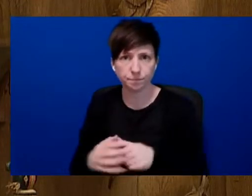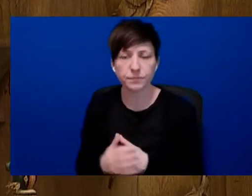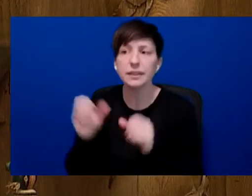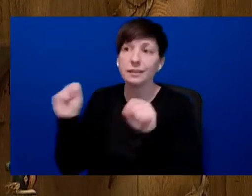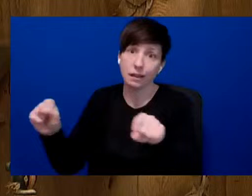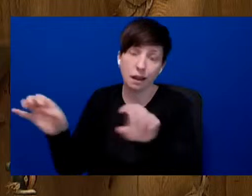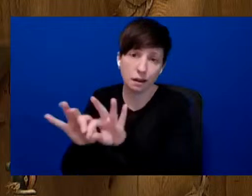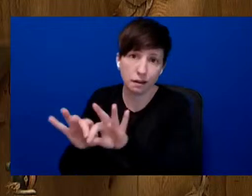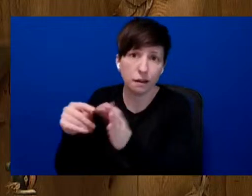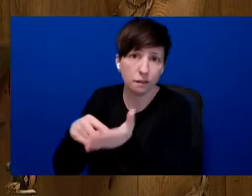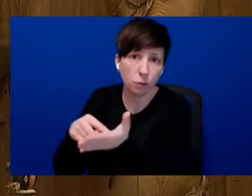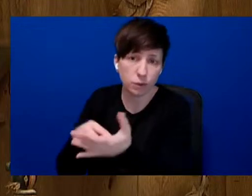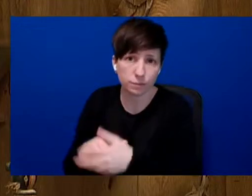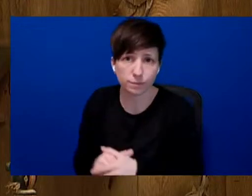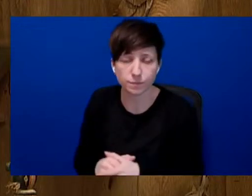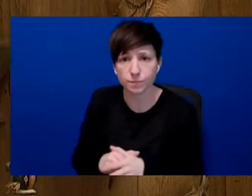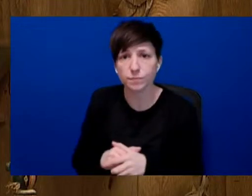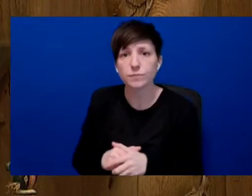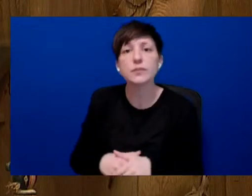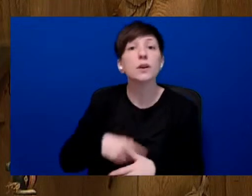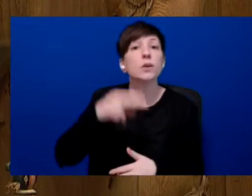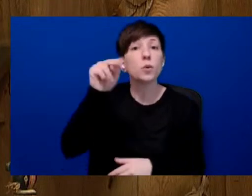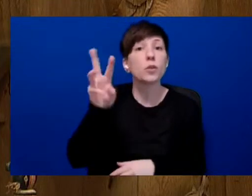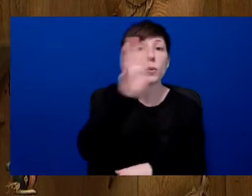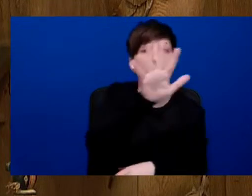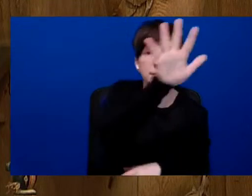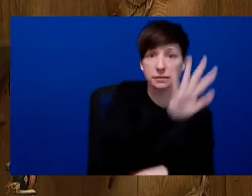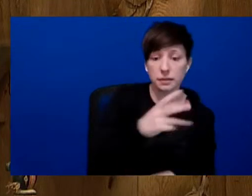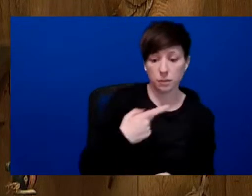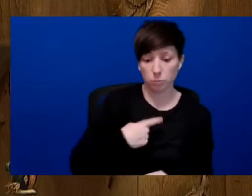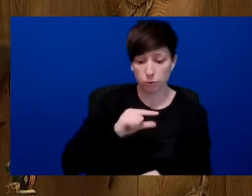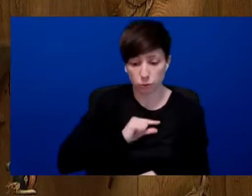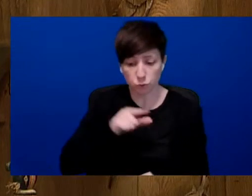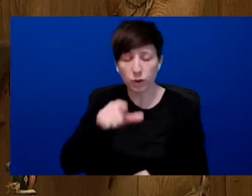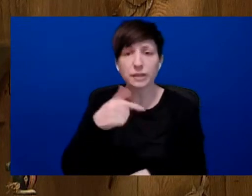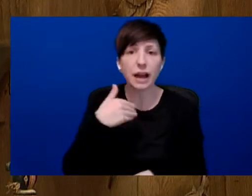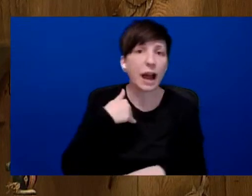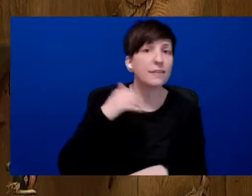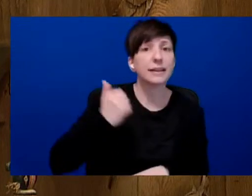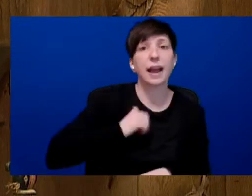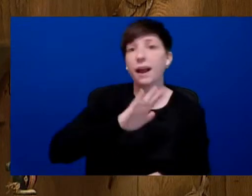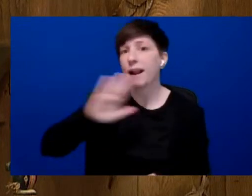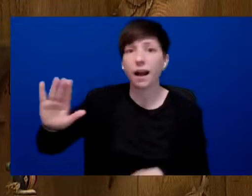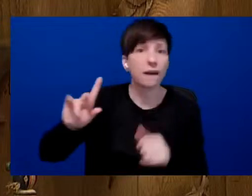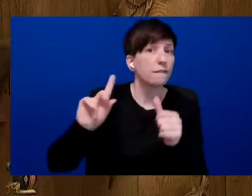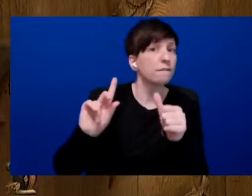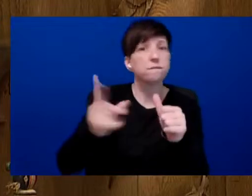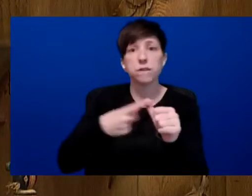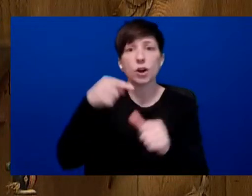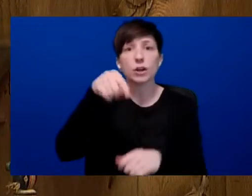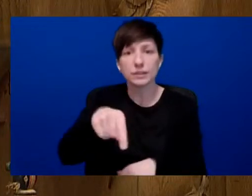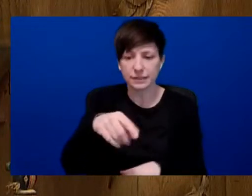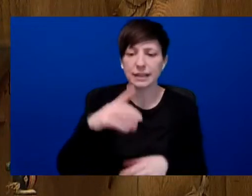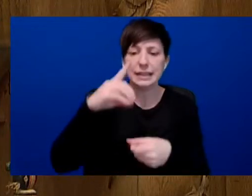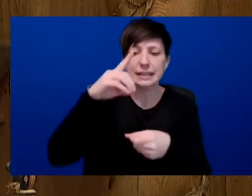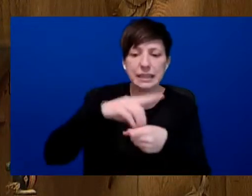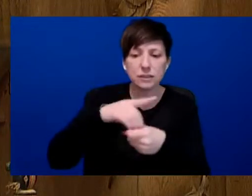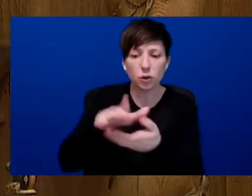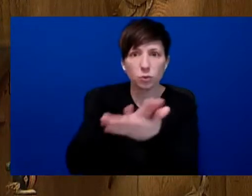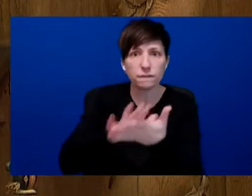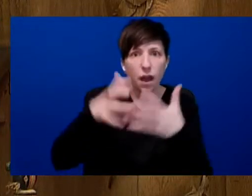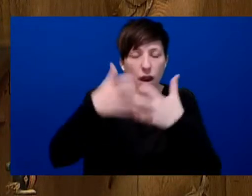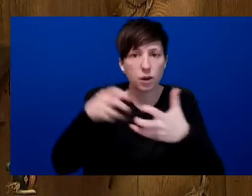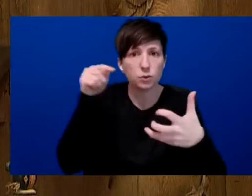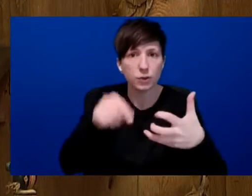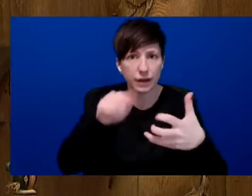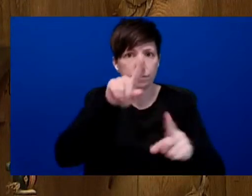around the province. In the Northwest, Prince George is home to Canada's first standalone renewable diesel refinery and is a growing